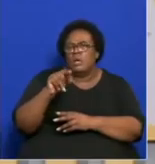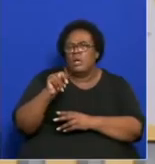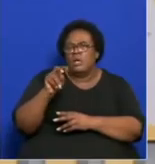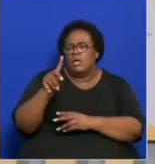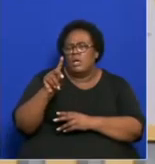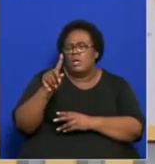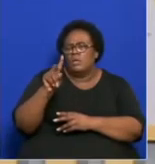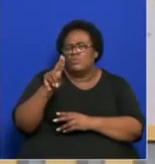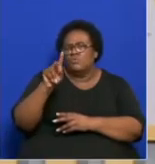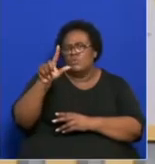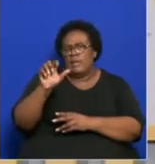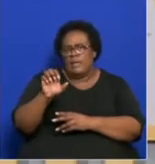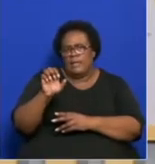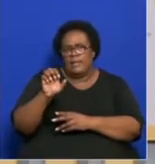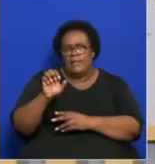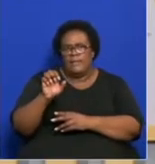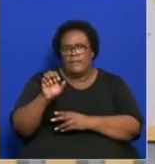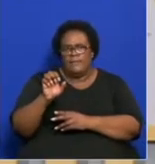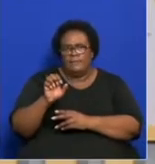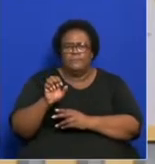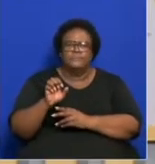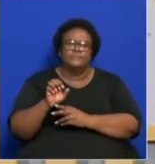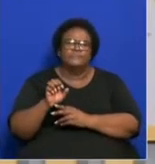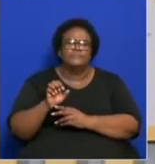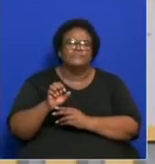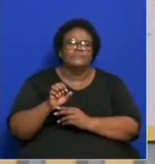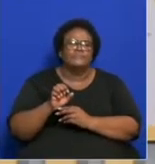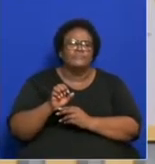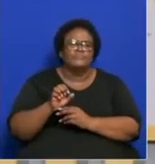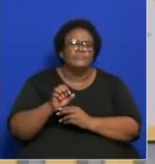requisitions, and